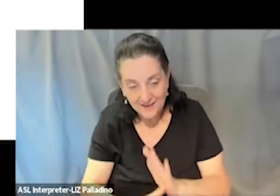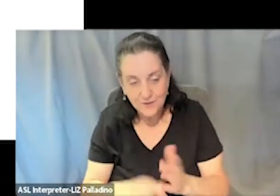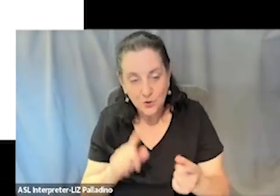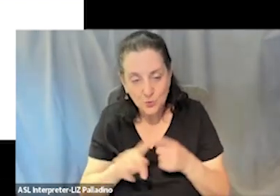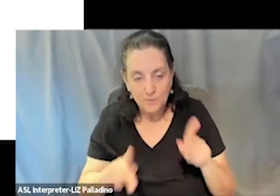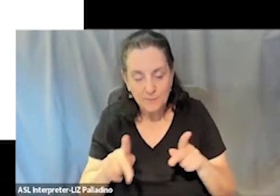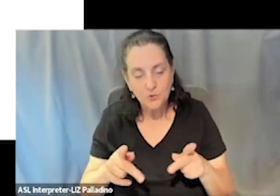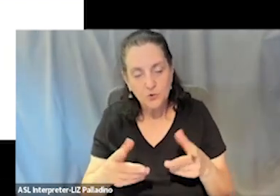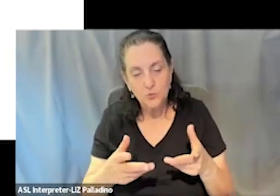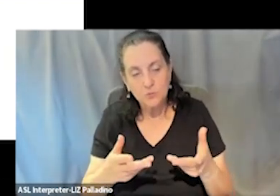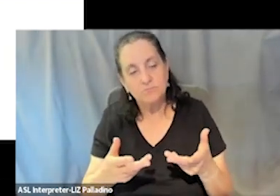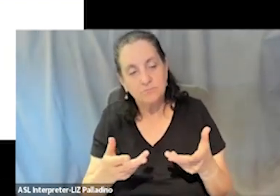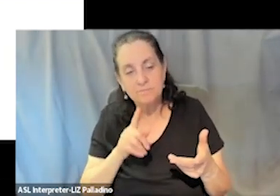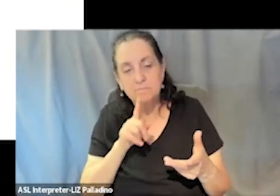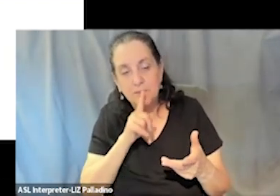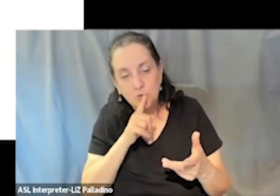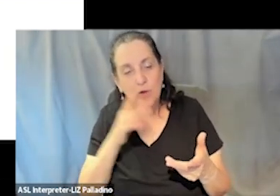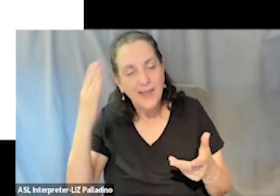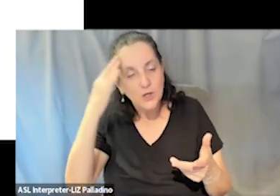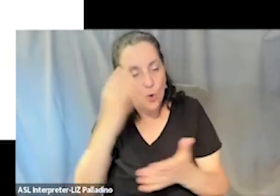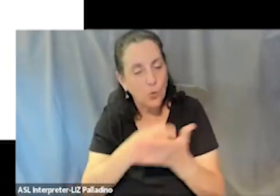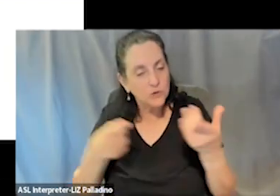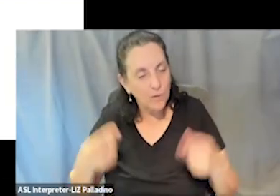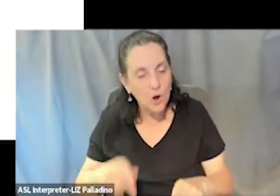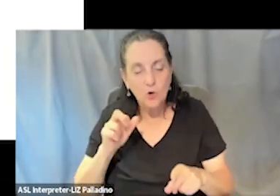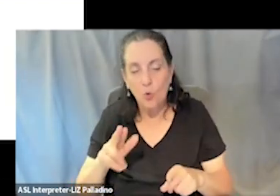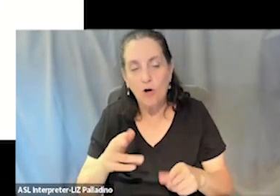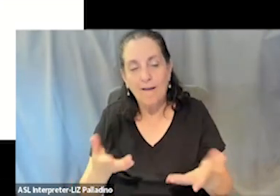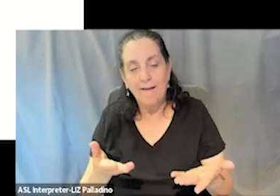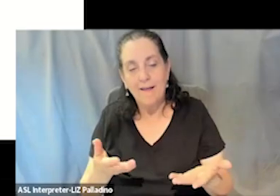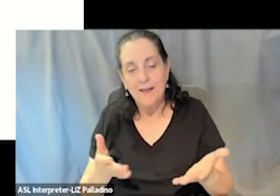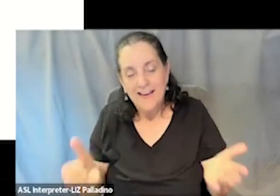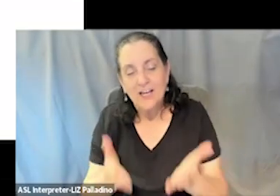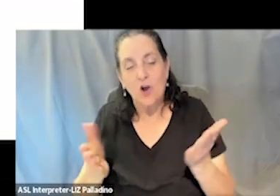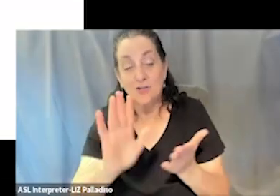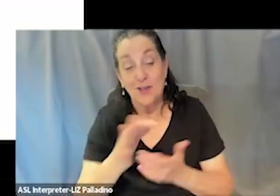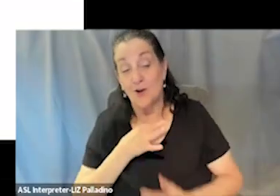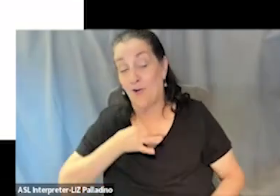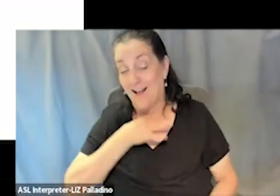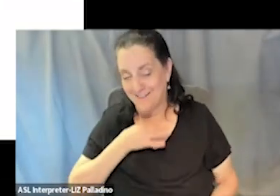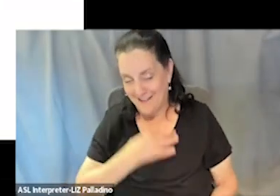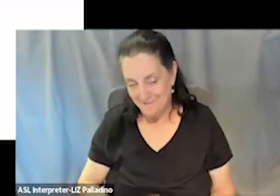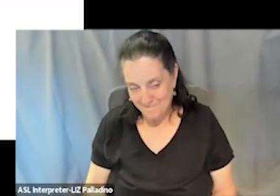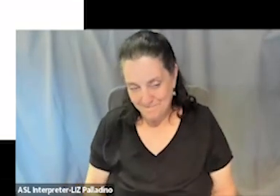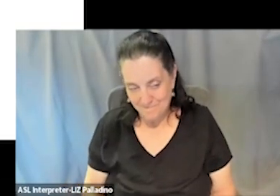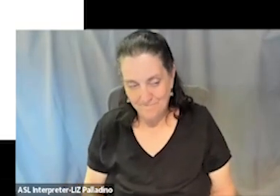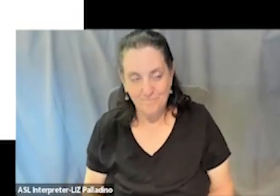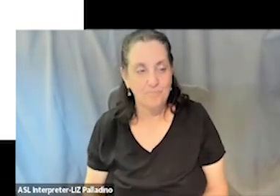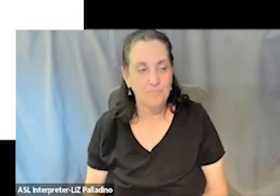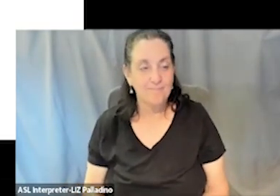be engaged with. Amazing, free concert. I love that. Next slide.